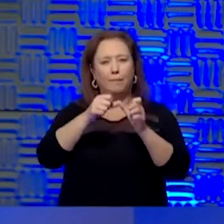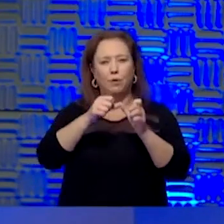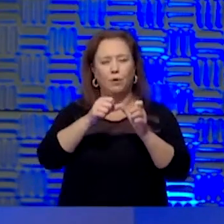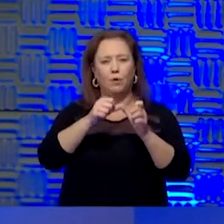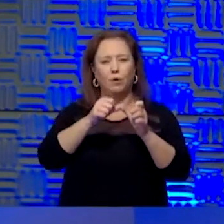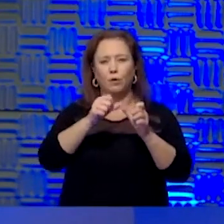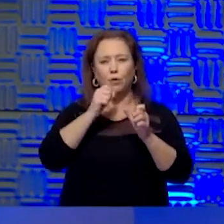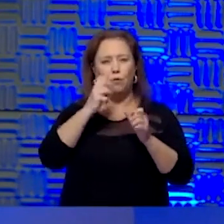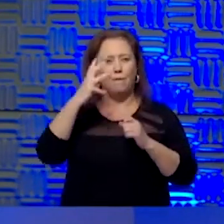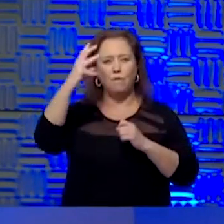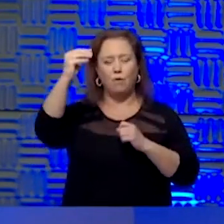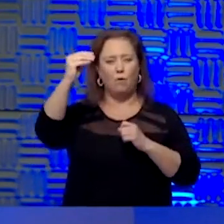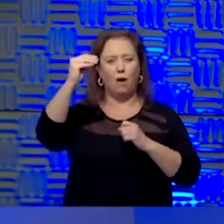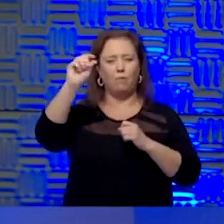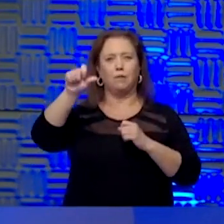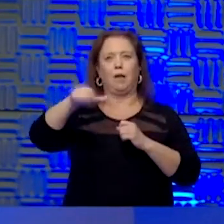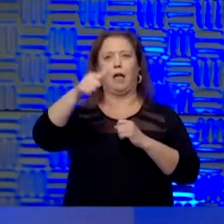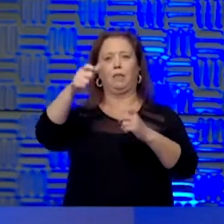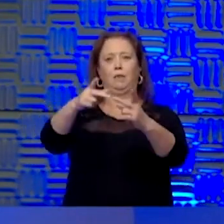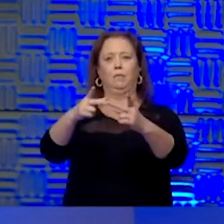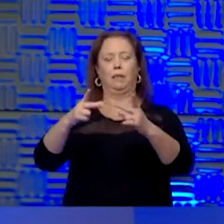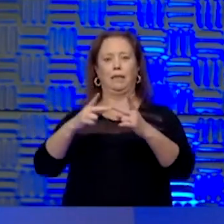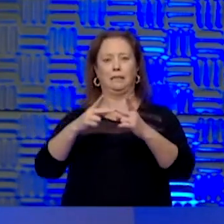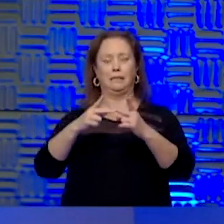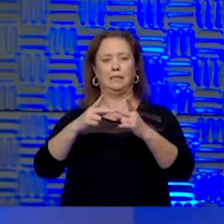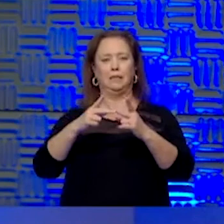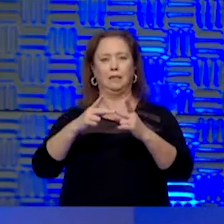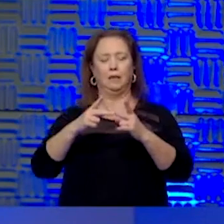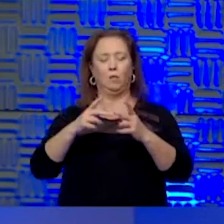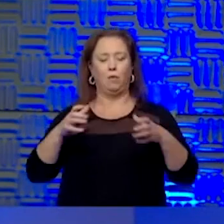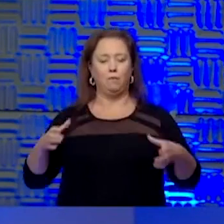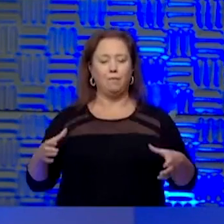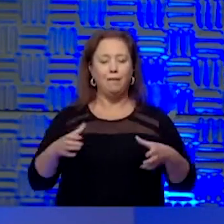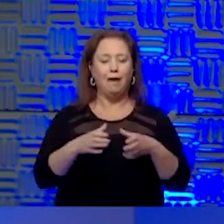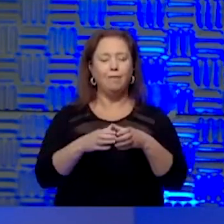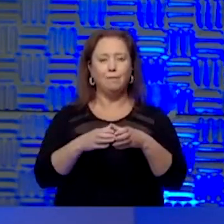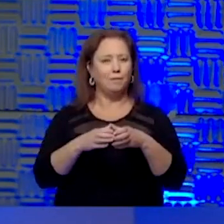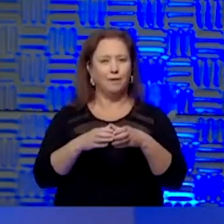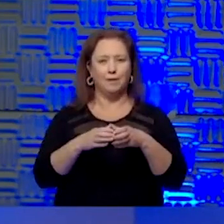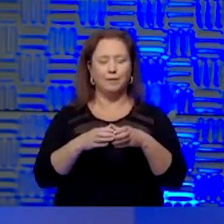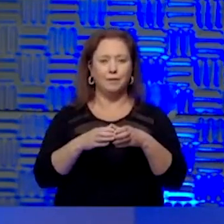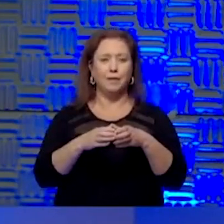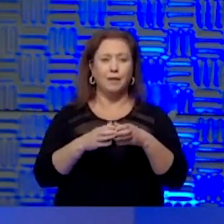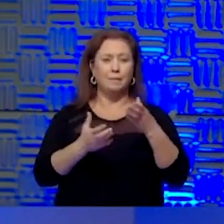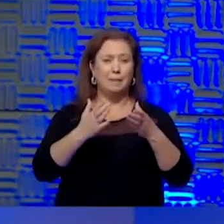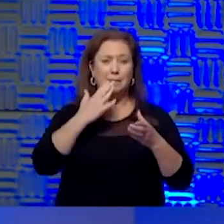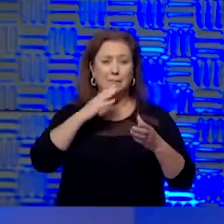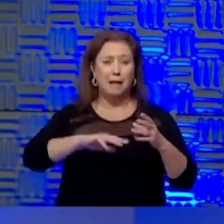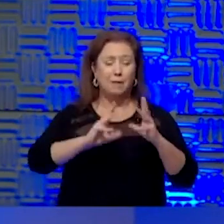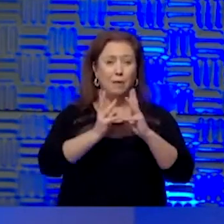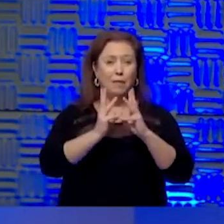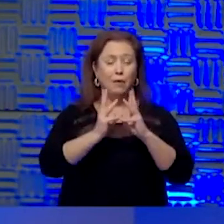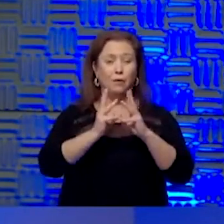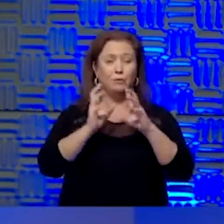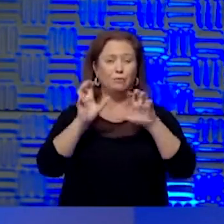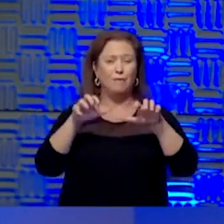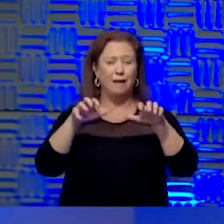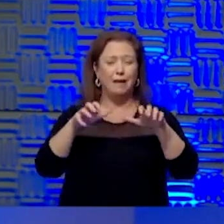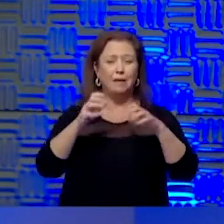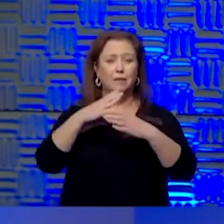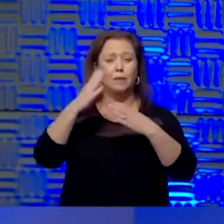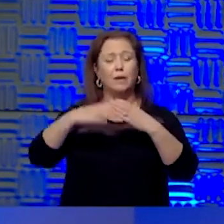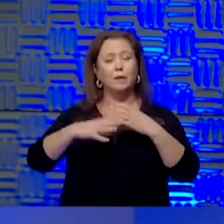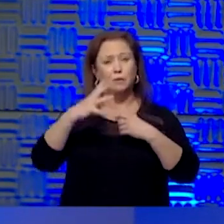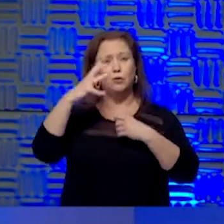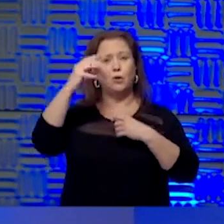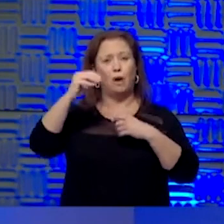to be going out to other places where there are gatherings. It might be bad weather, drizzling, but you can still